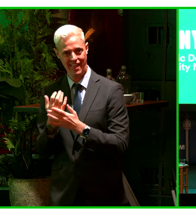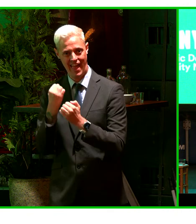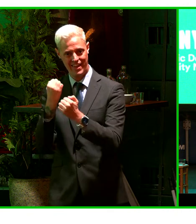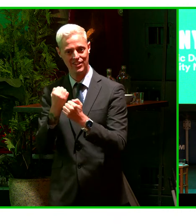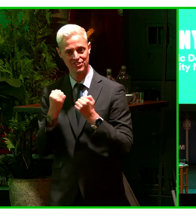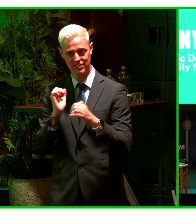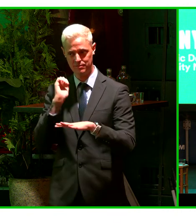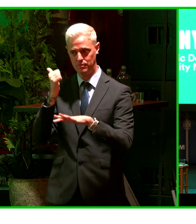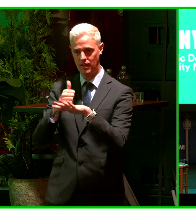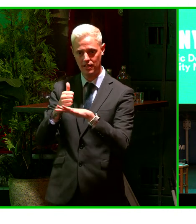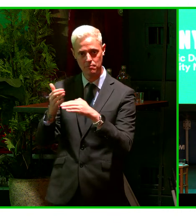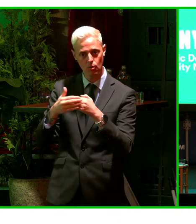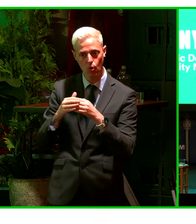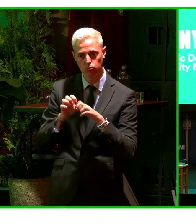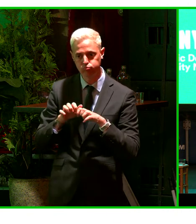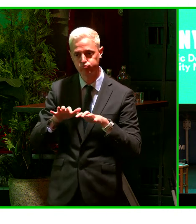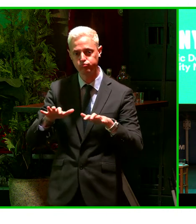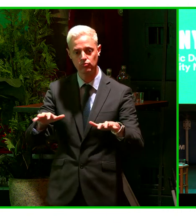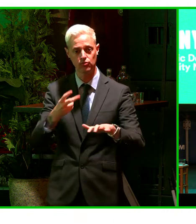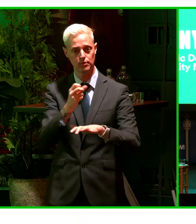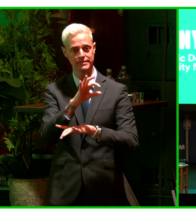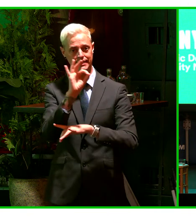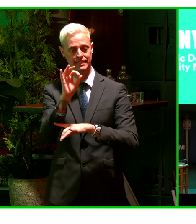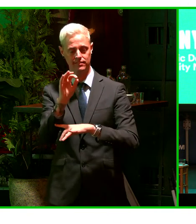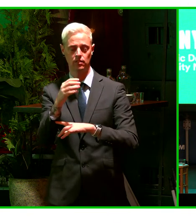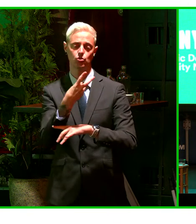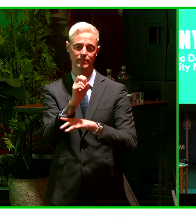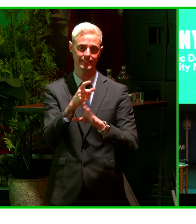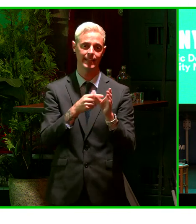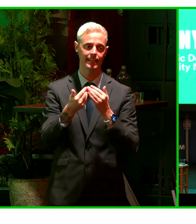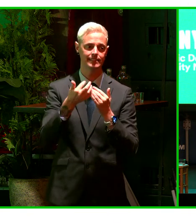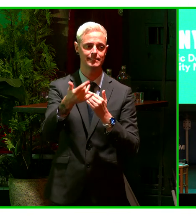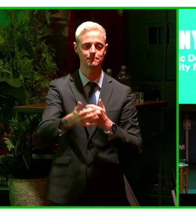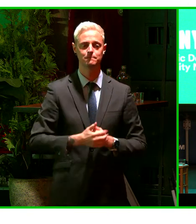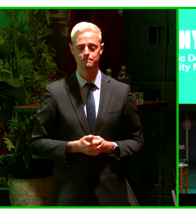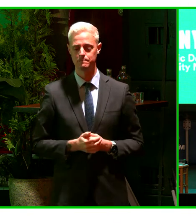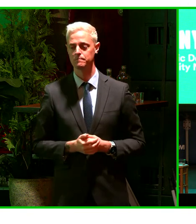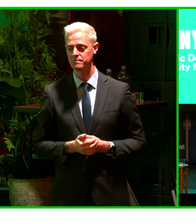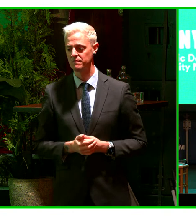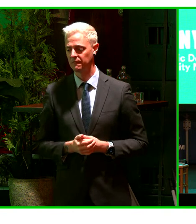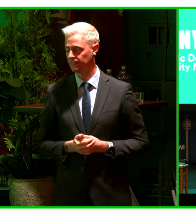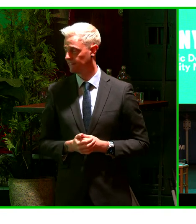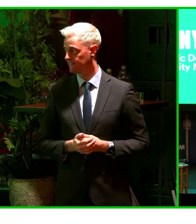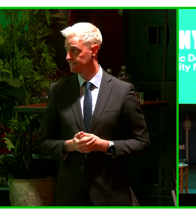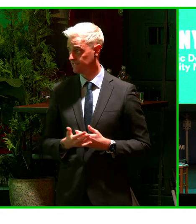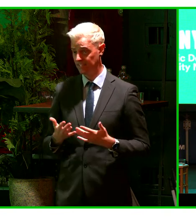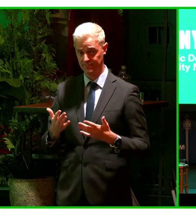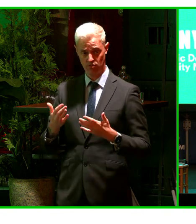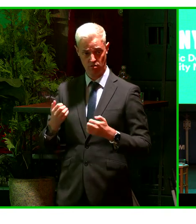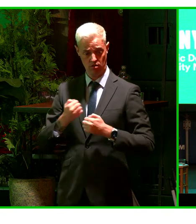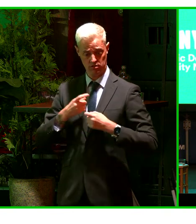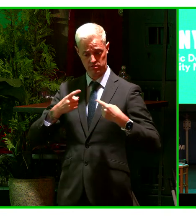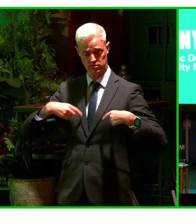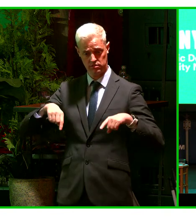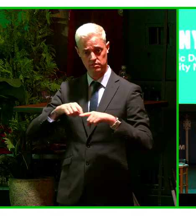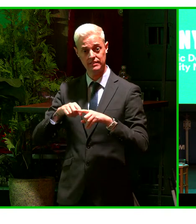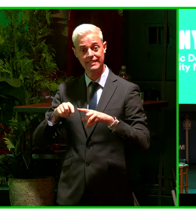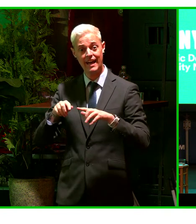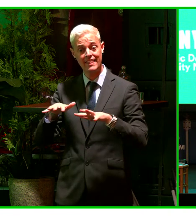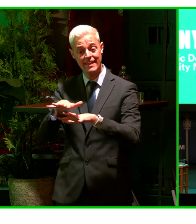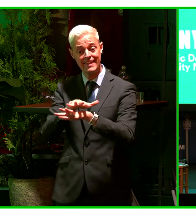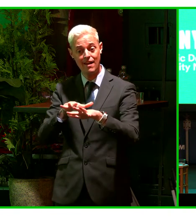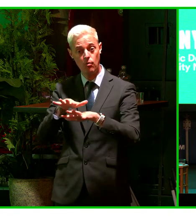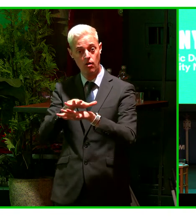on the network over the next 20 years. So that's the first thing that we've got to do as a DNO, is we've got to make sure that the network has got